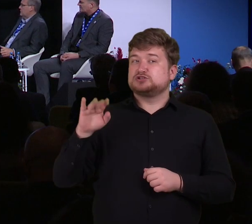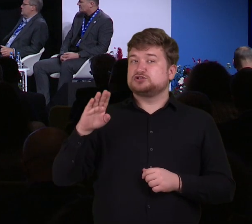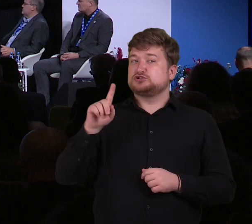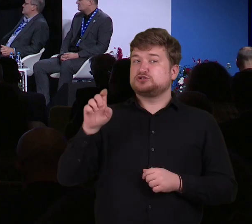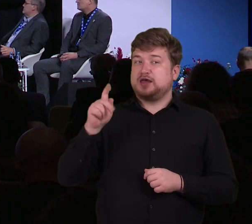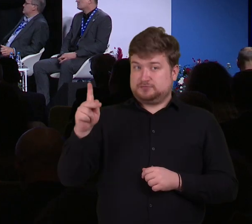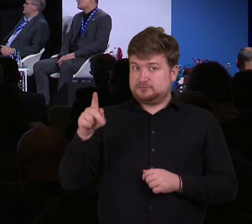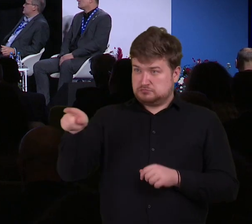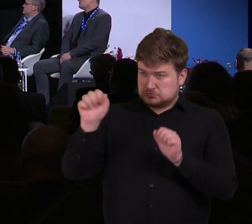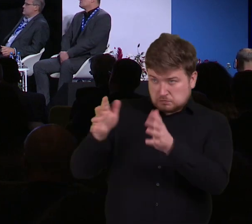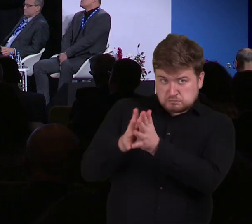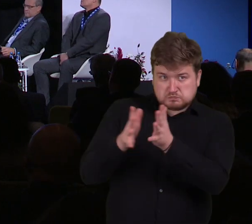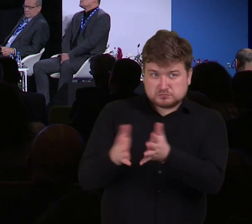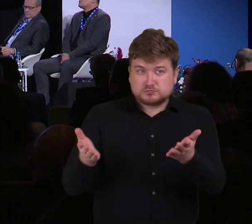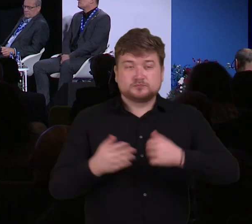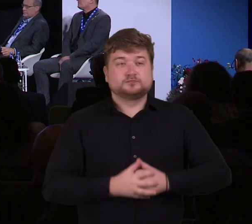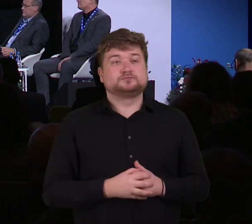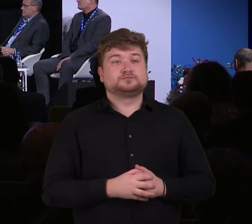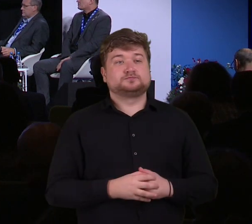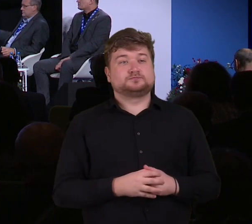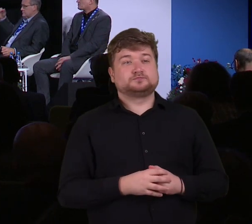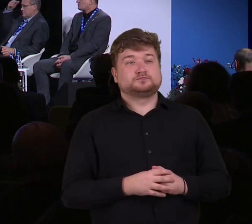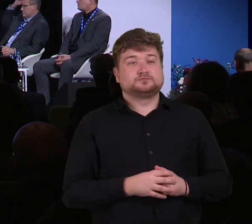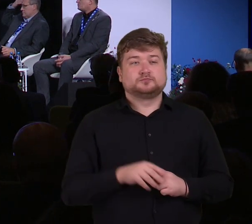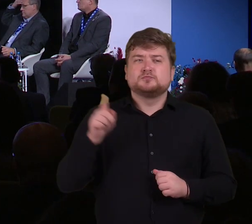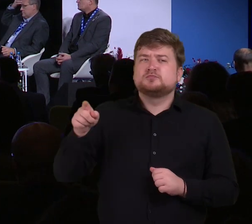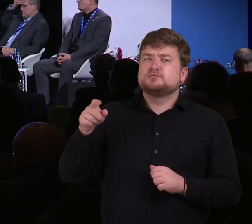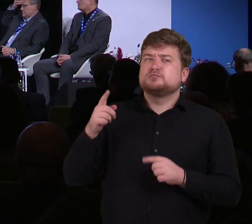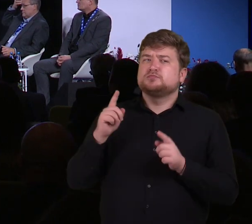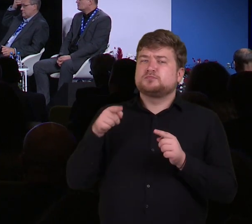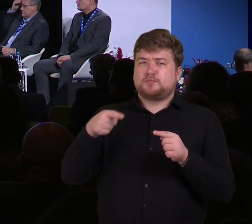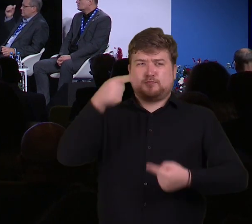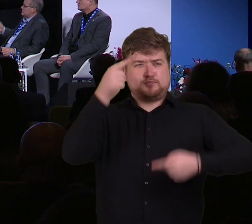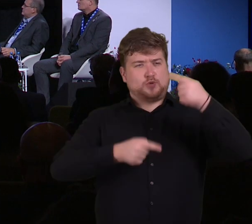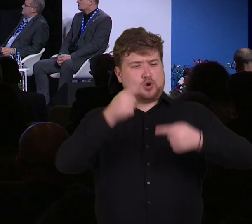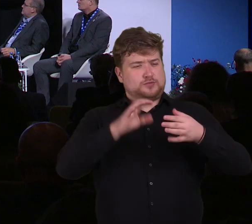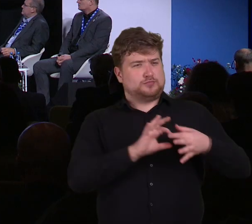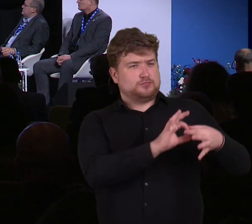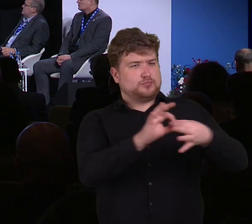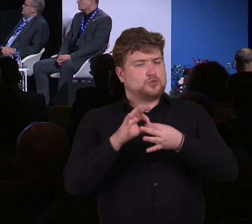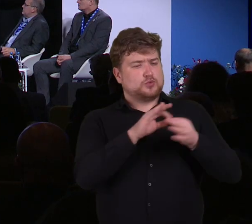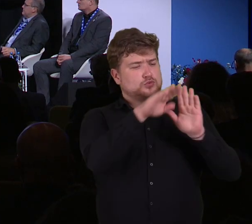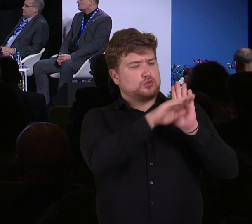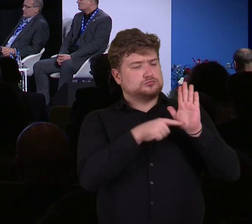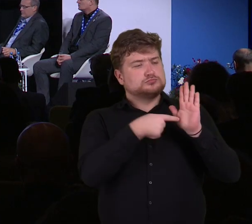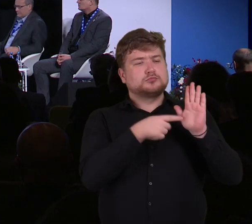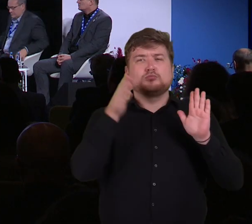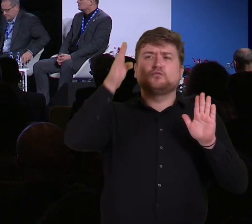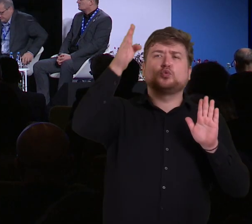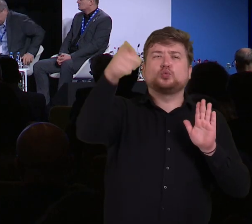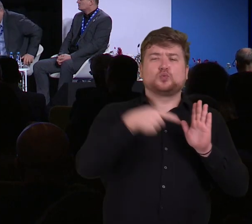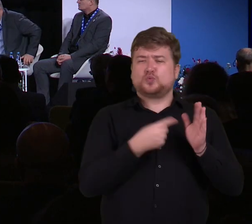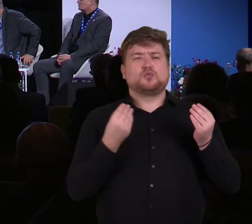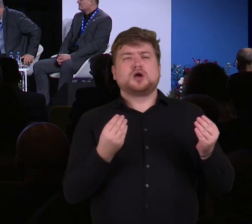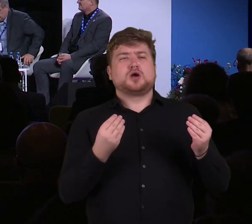direction for territorial dimension for the future? So I have more than 2 points, but I will say the most